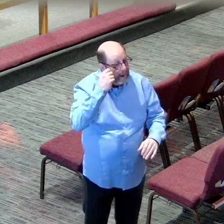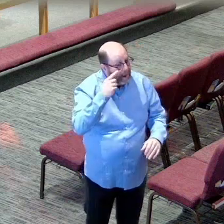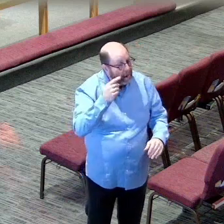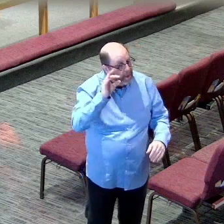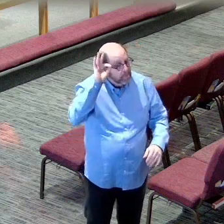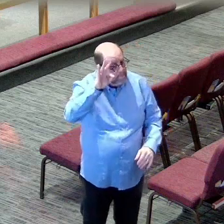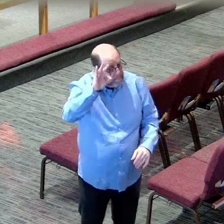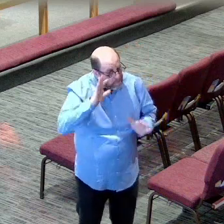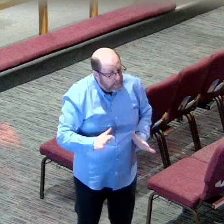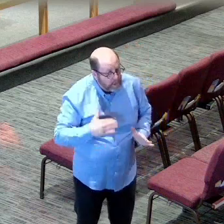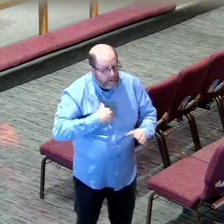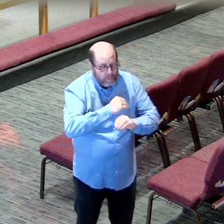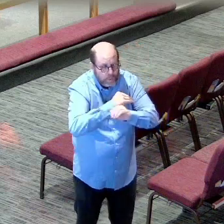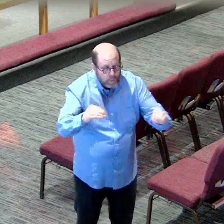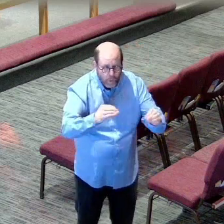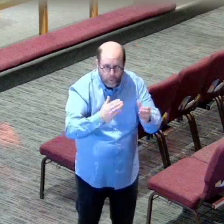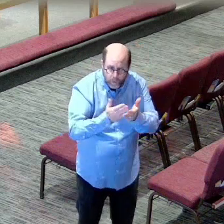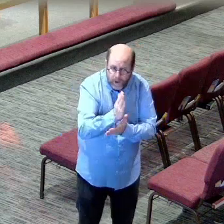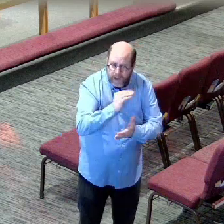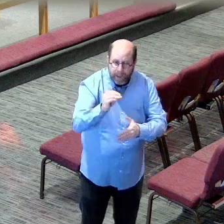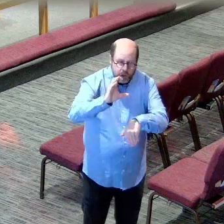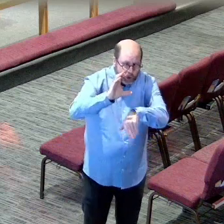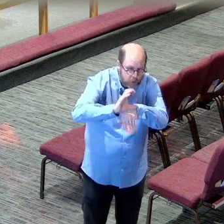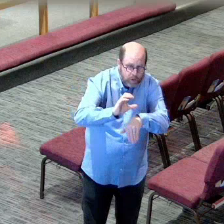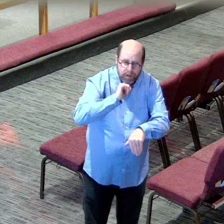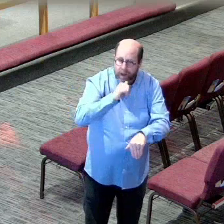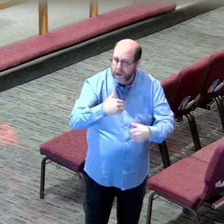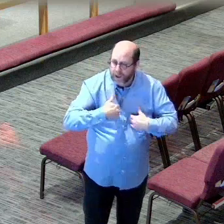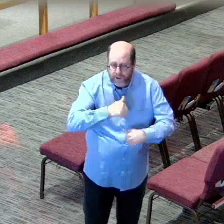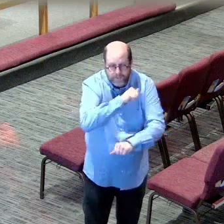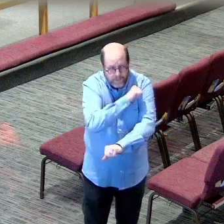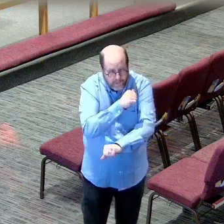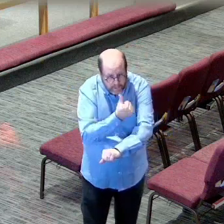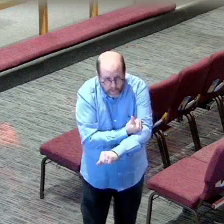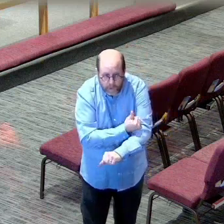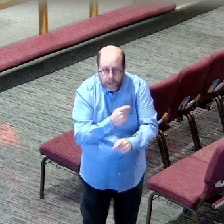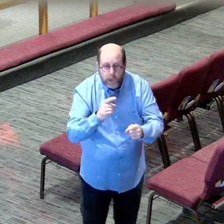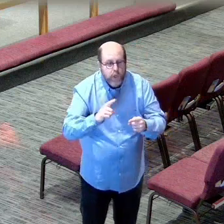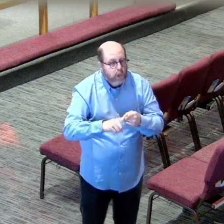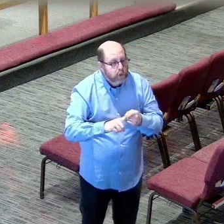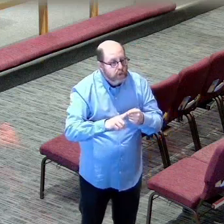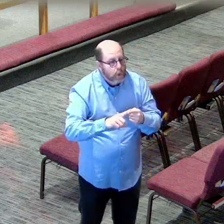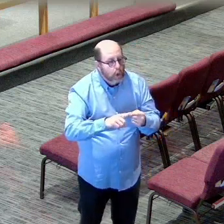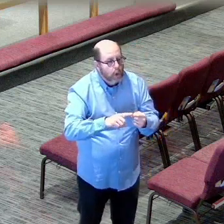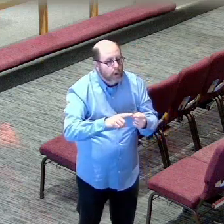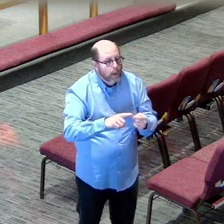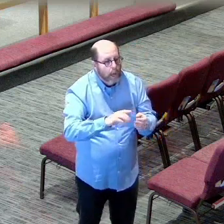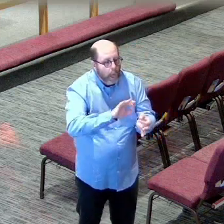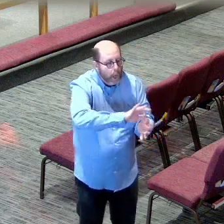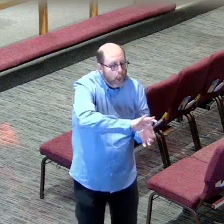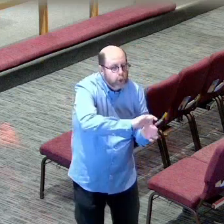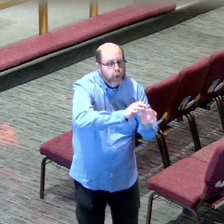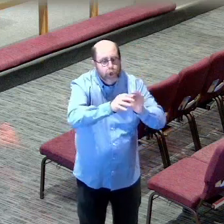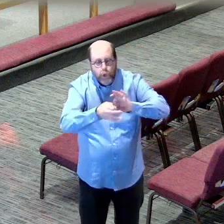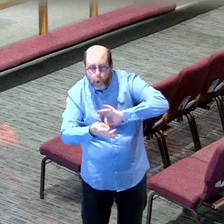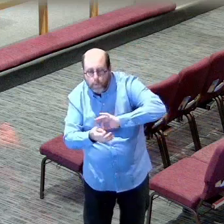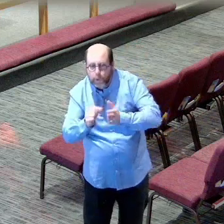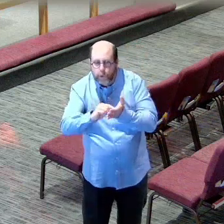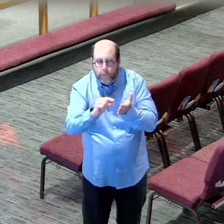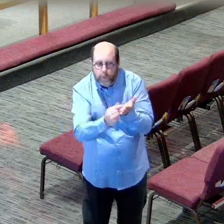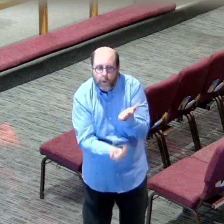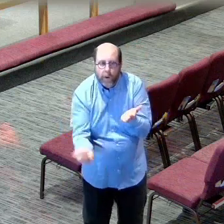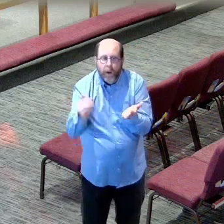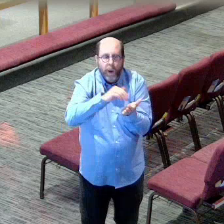right, and certainly the church does not have the authority, to reinterpret the Bible so that